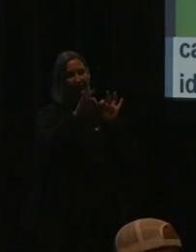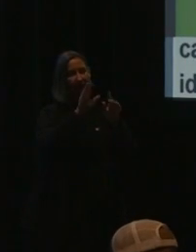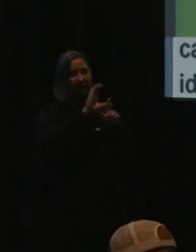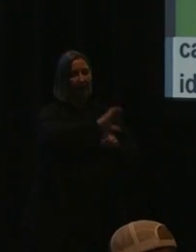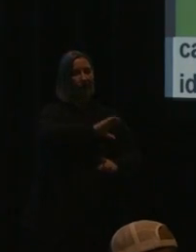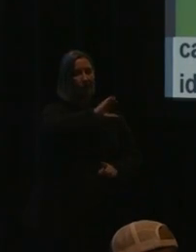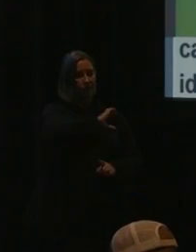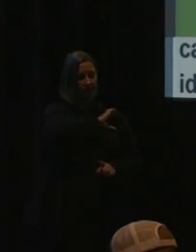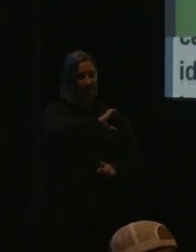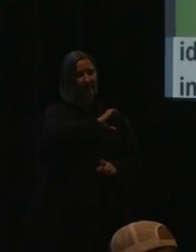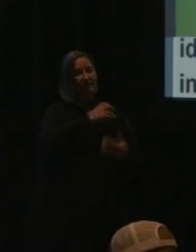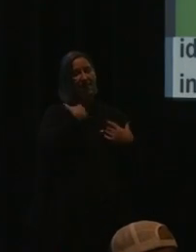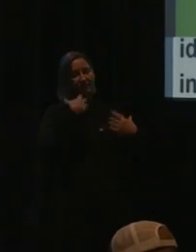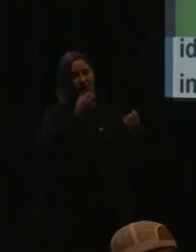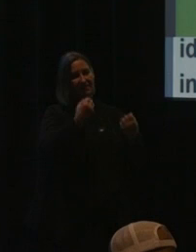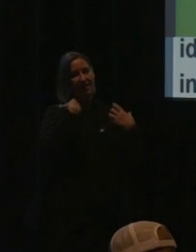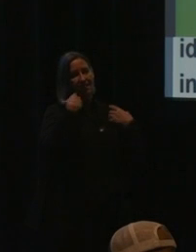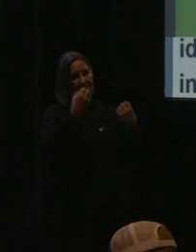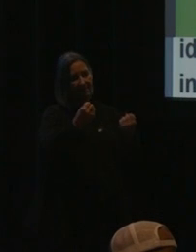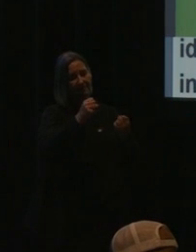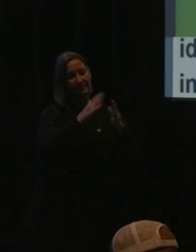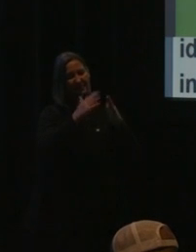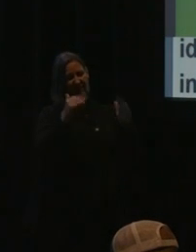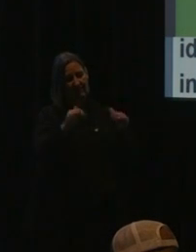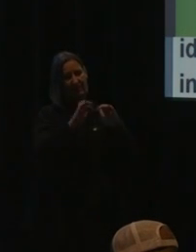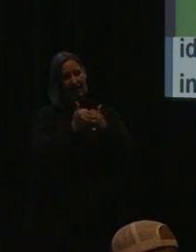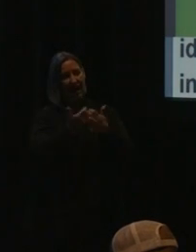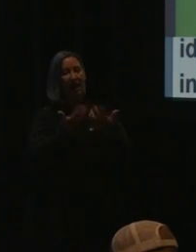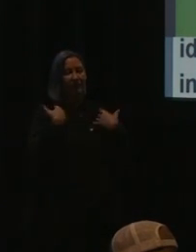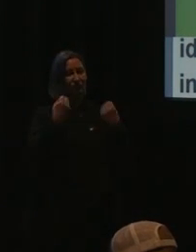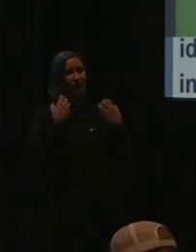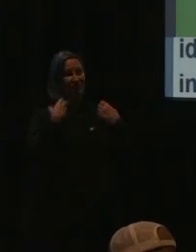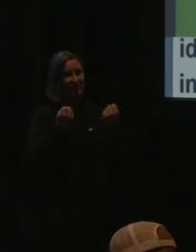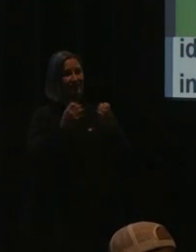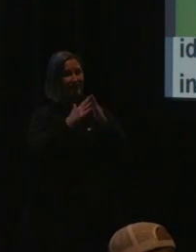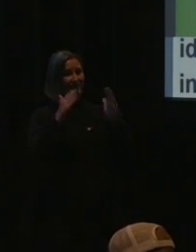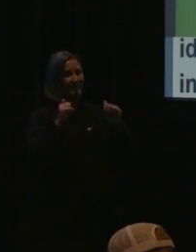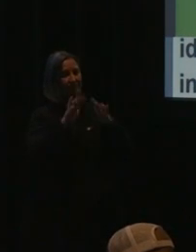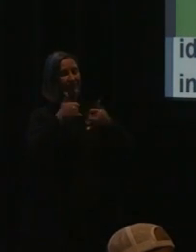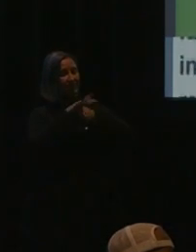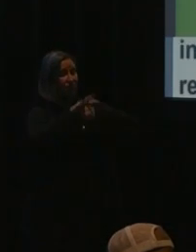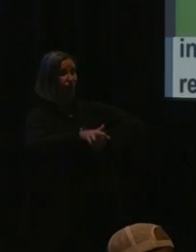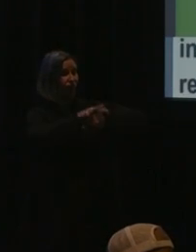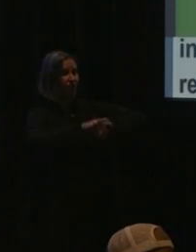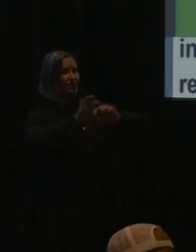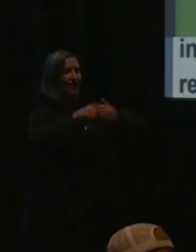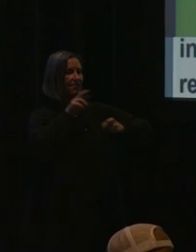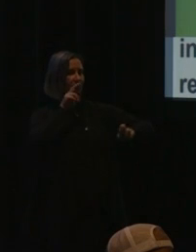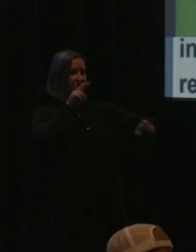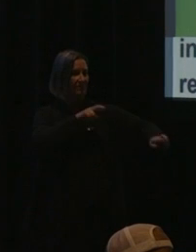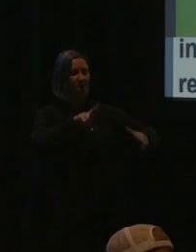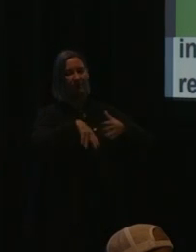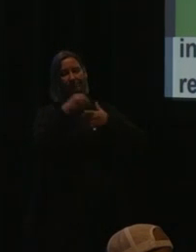including self-organization, and also how do these resilient systems respond to stressors, including externalities